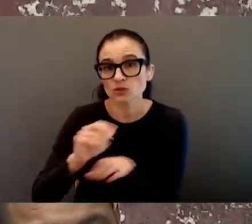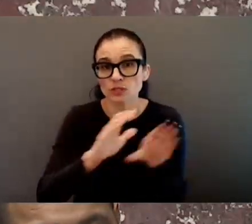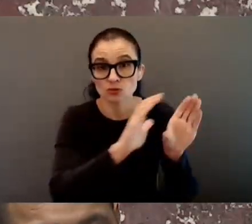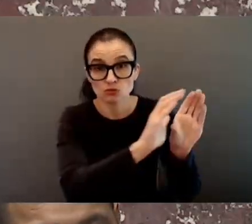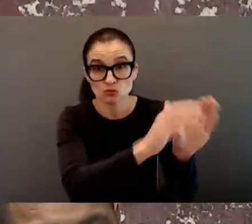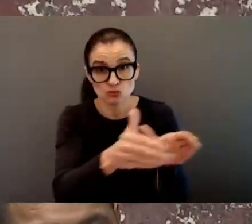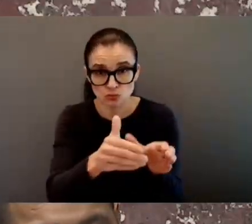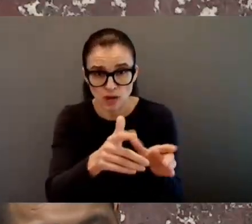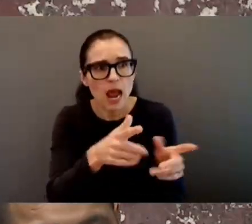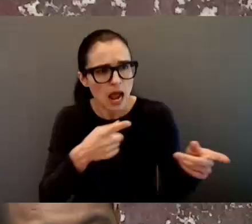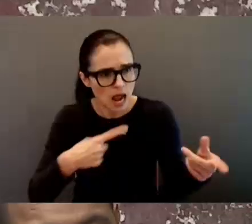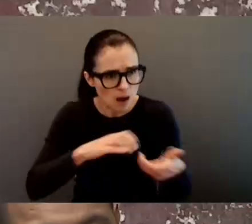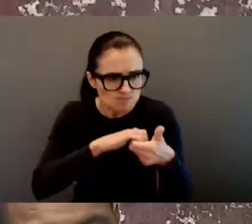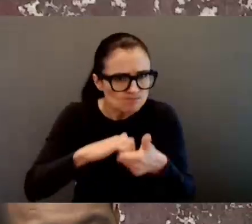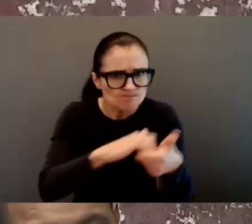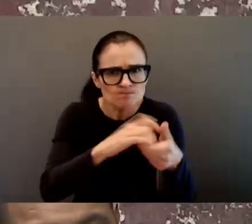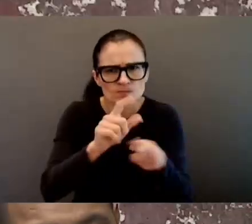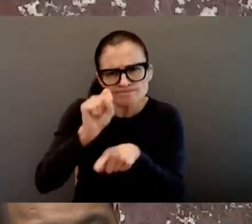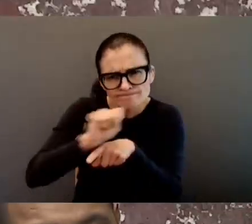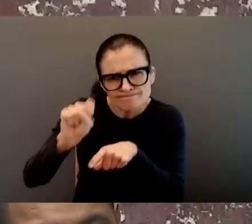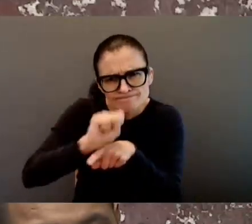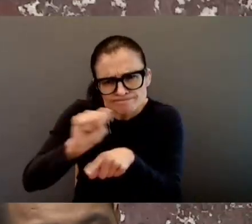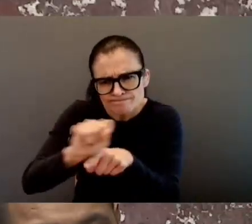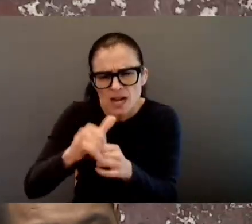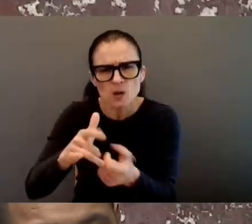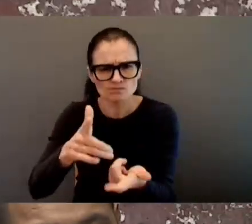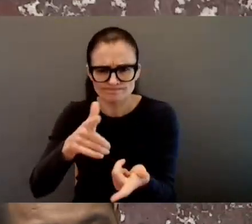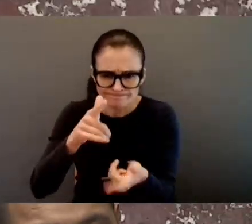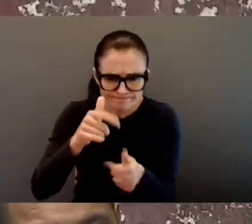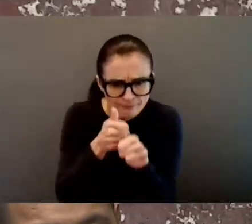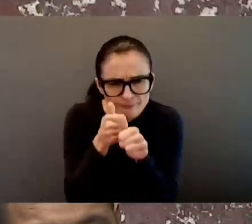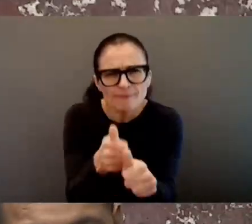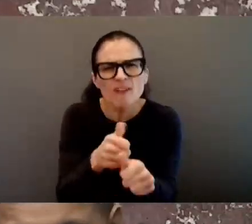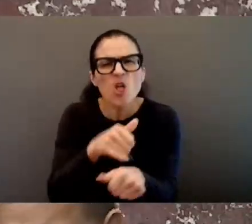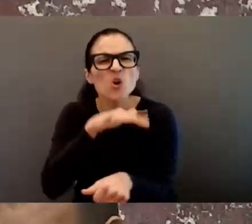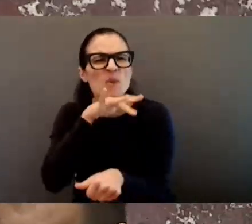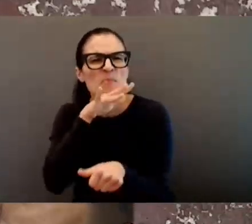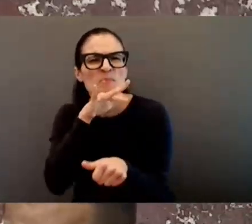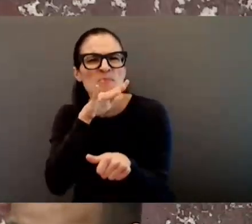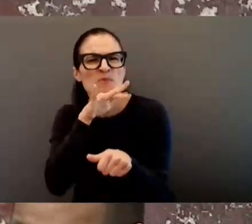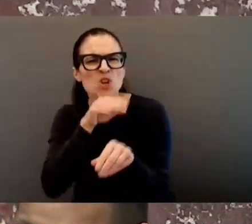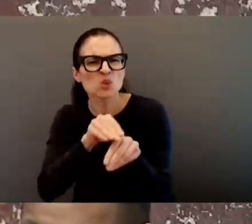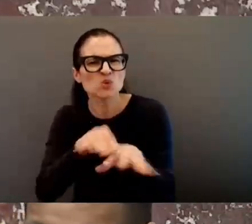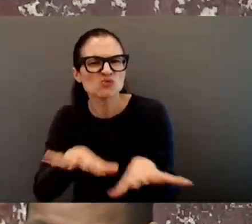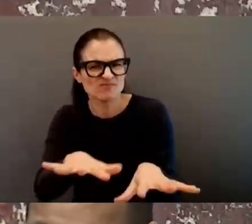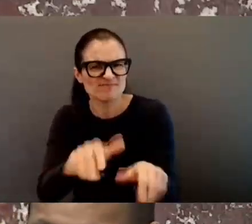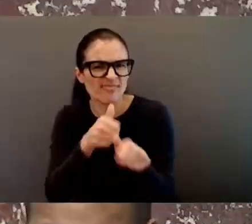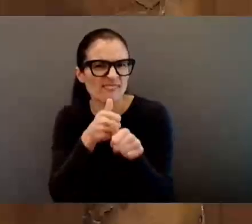the pollution orders that we issue. Thank you, Mr. Speaker.